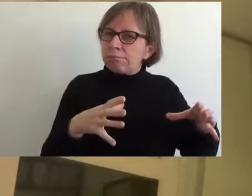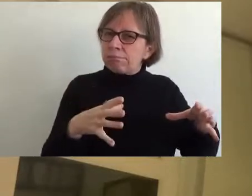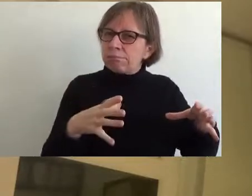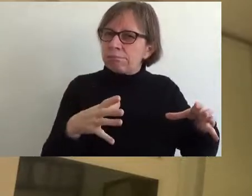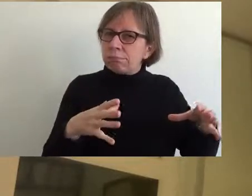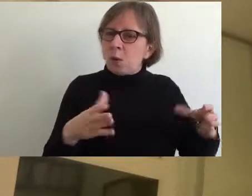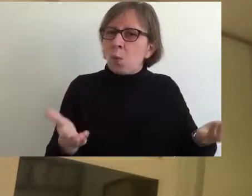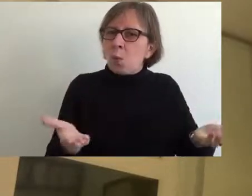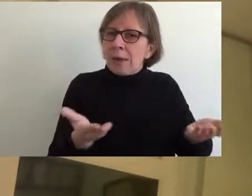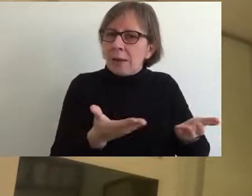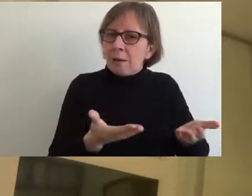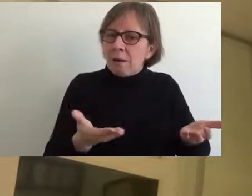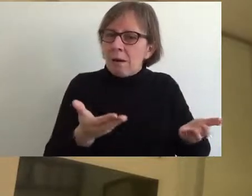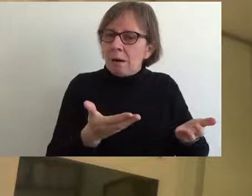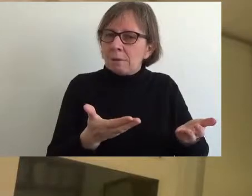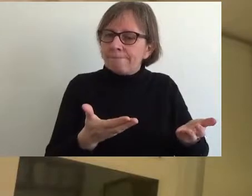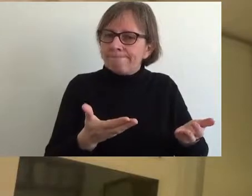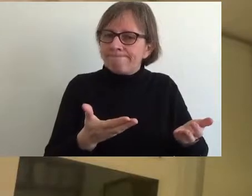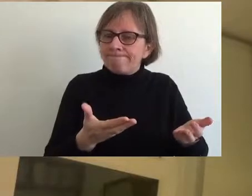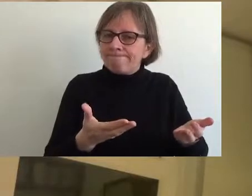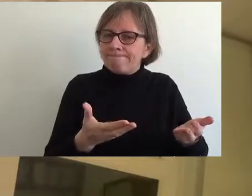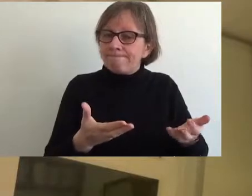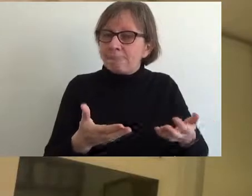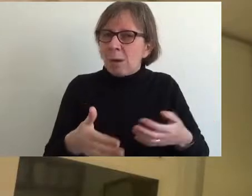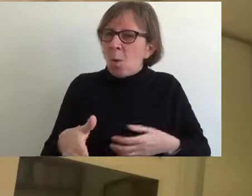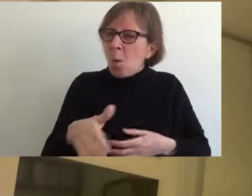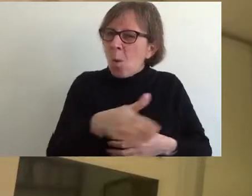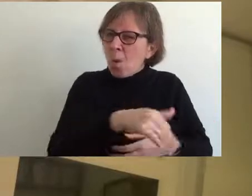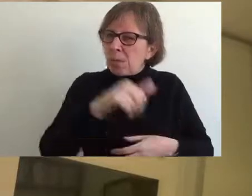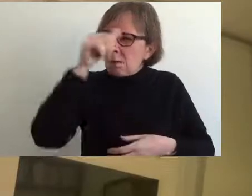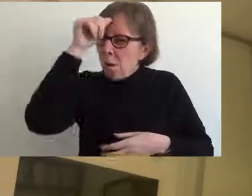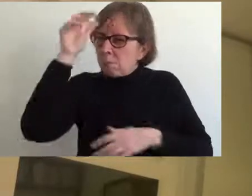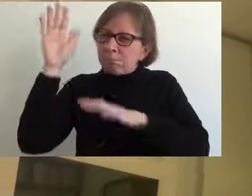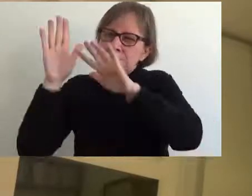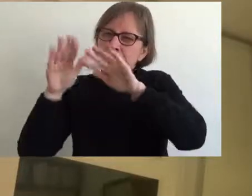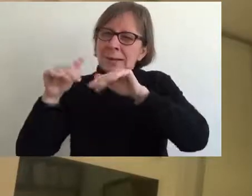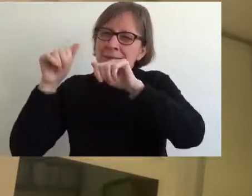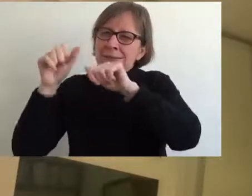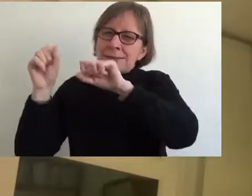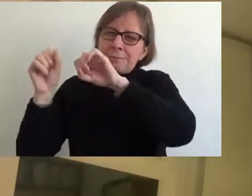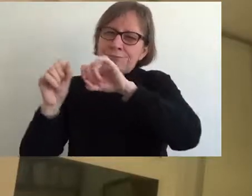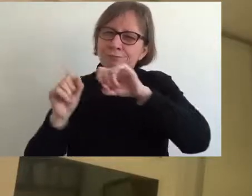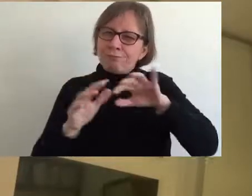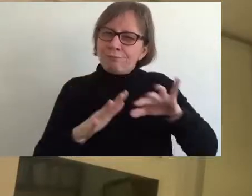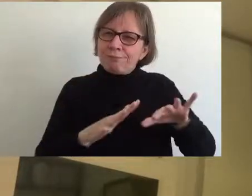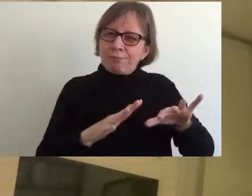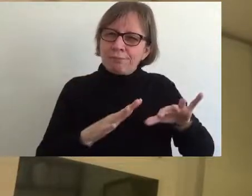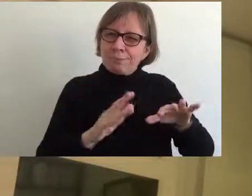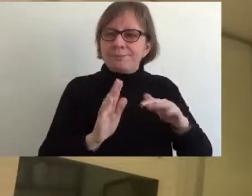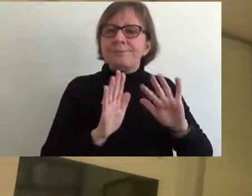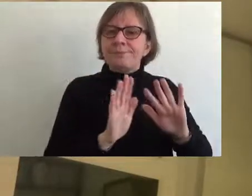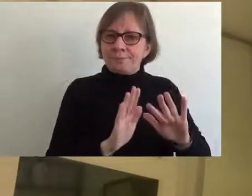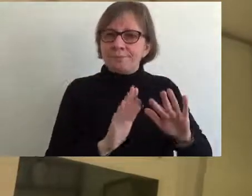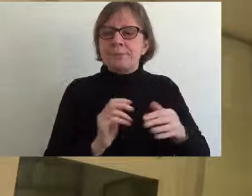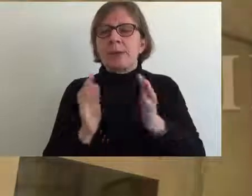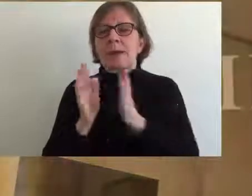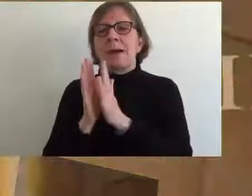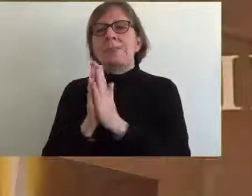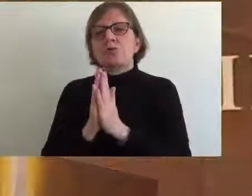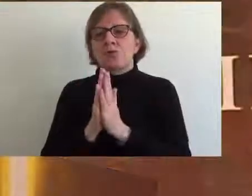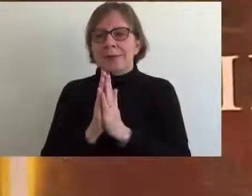people wherever we are. May we all know God's blessing. Let us pray.